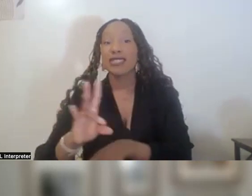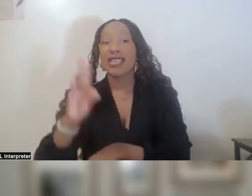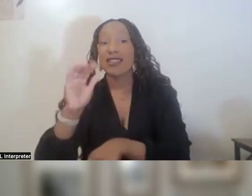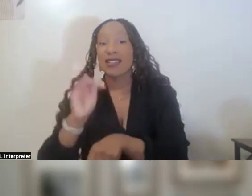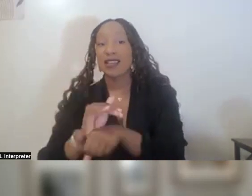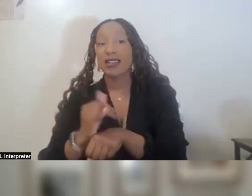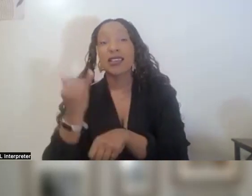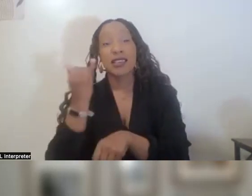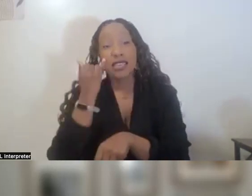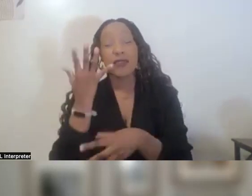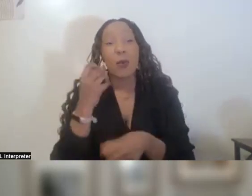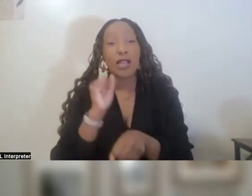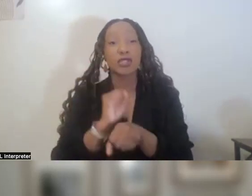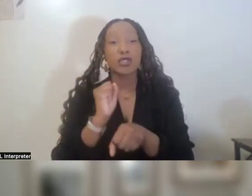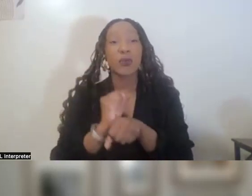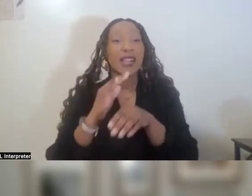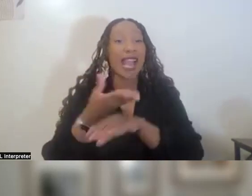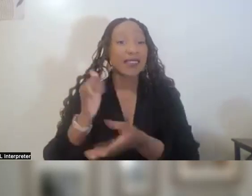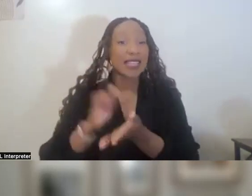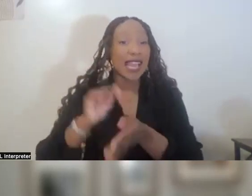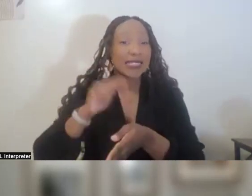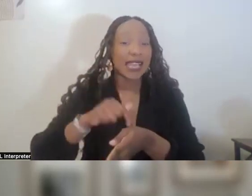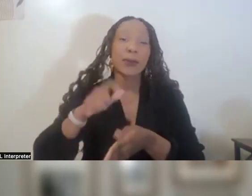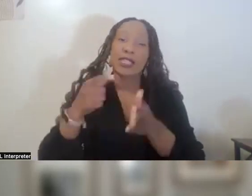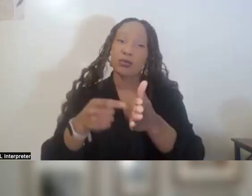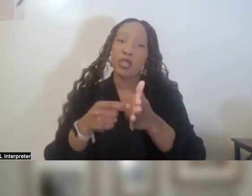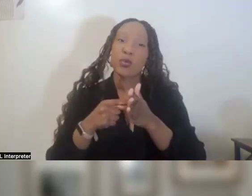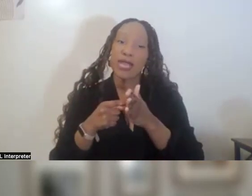request a extended hour permit from DOB.